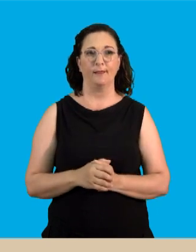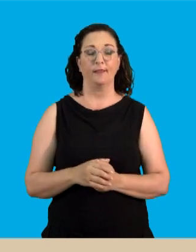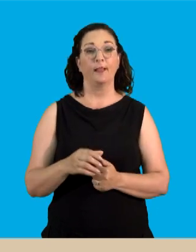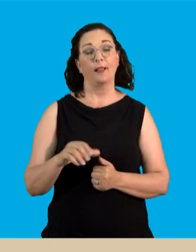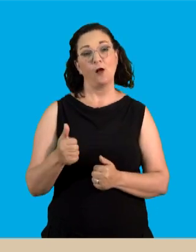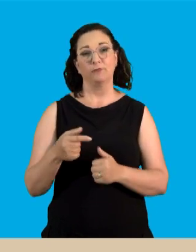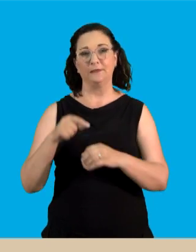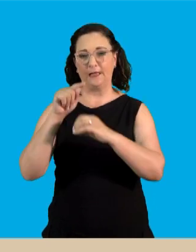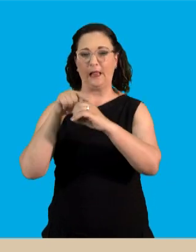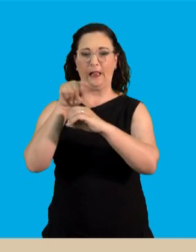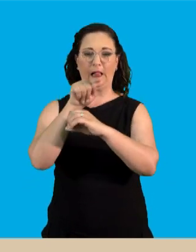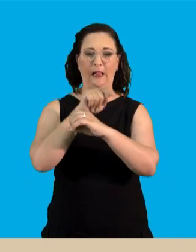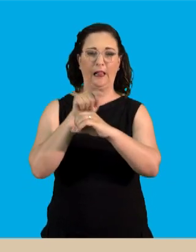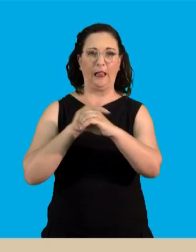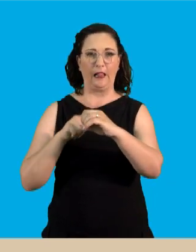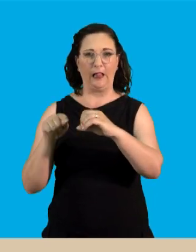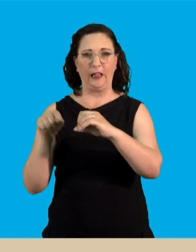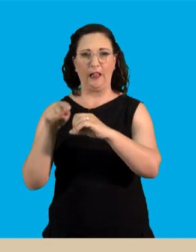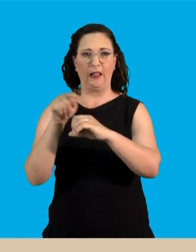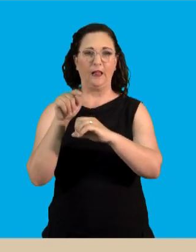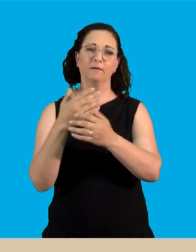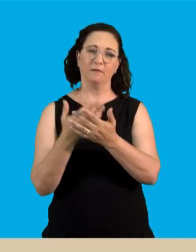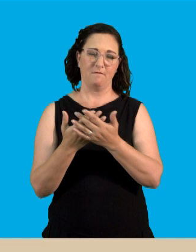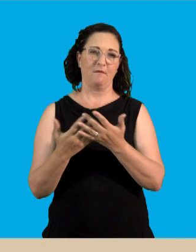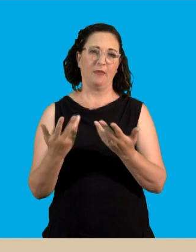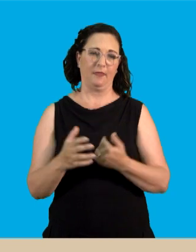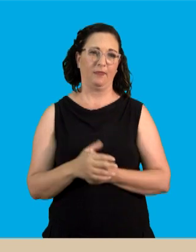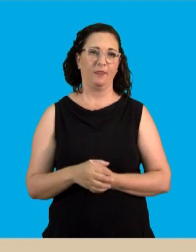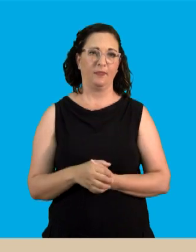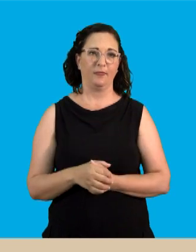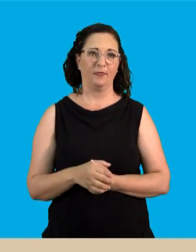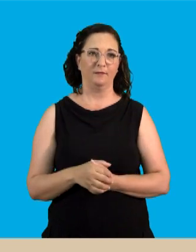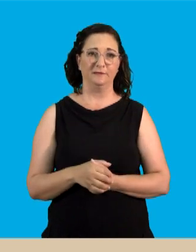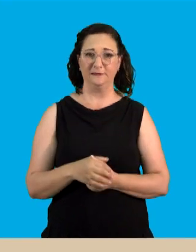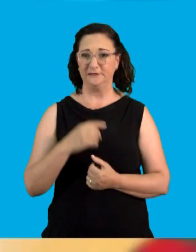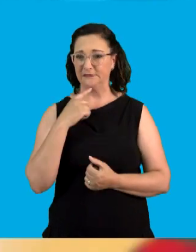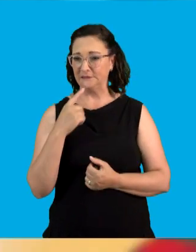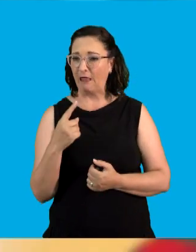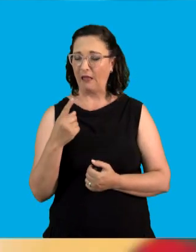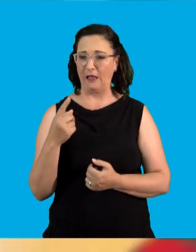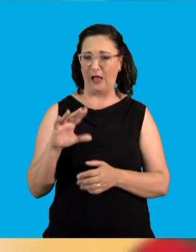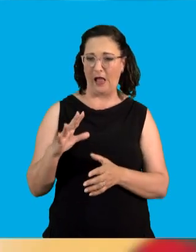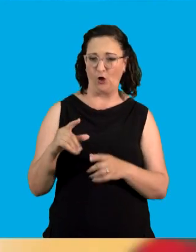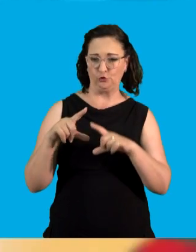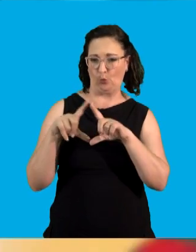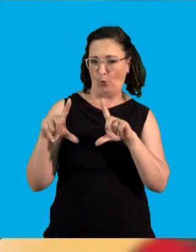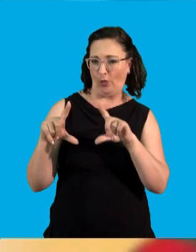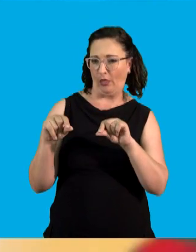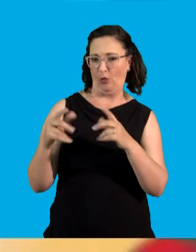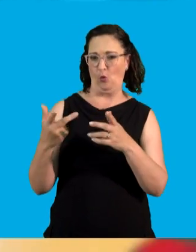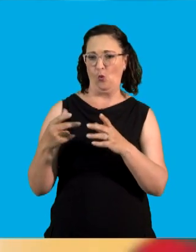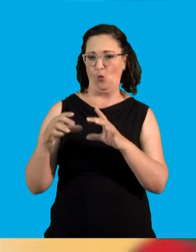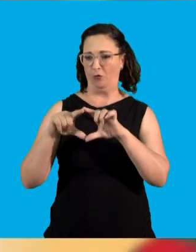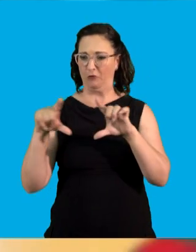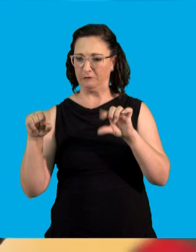sometimes they can be irregular shape, okay? Irregular shape, you cannot tell if it's a square, it's